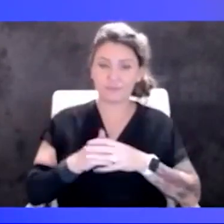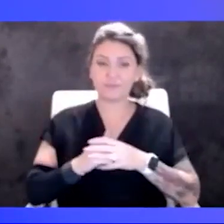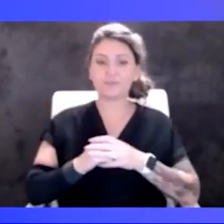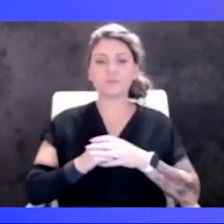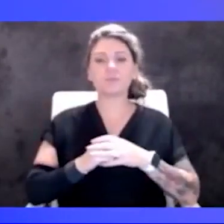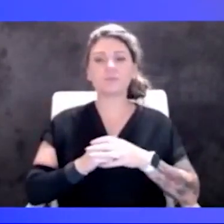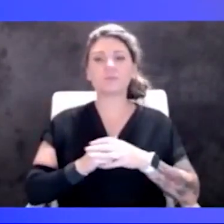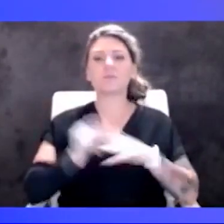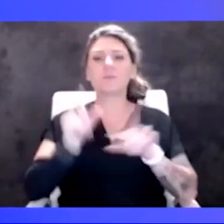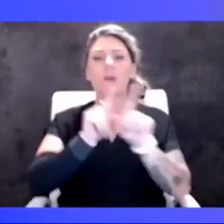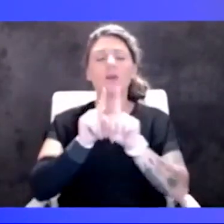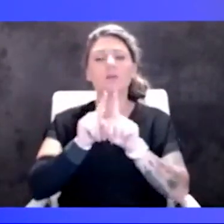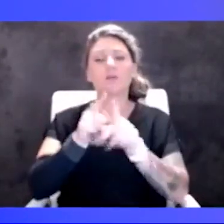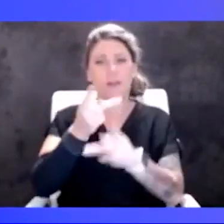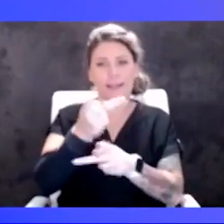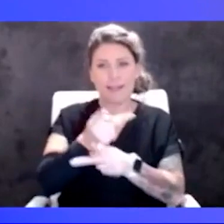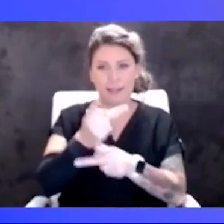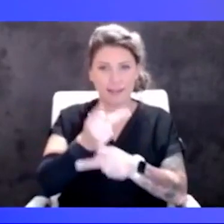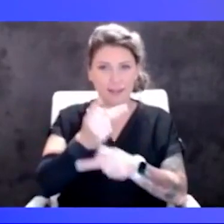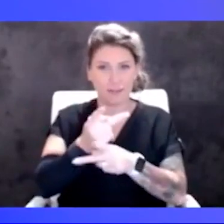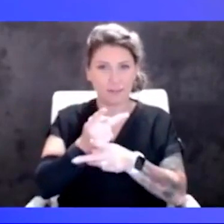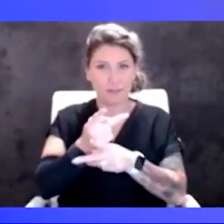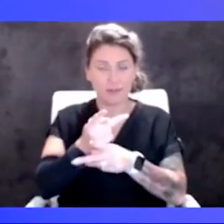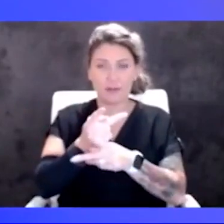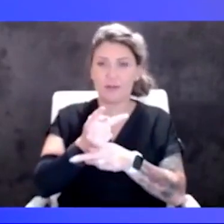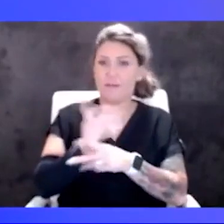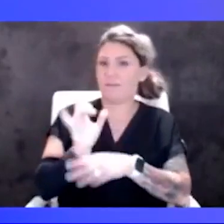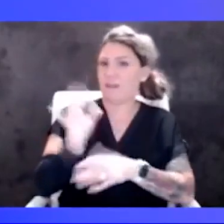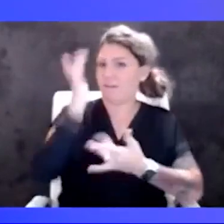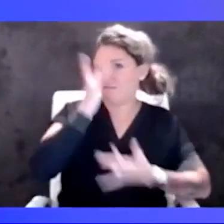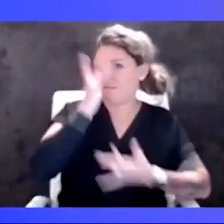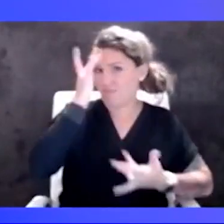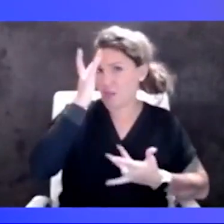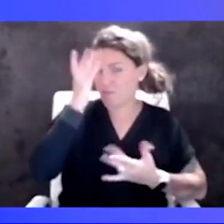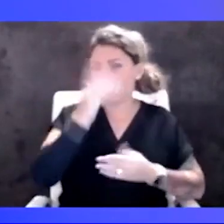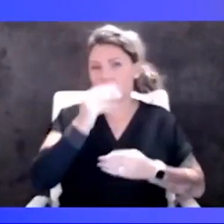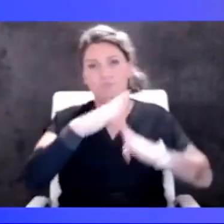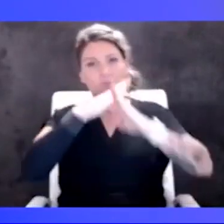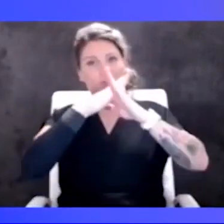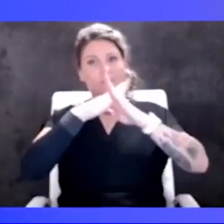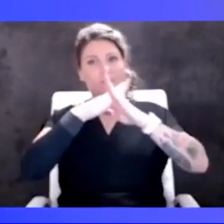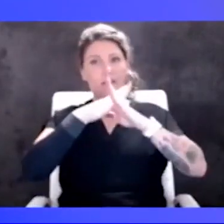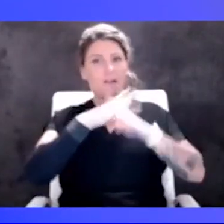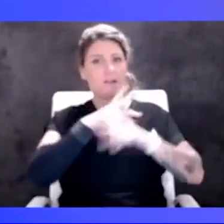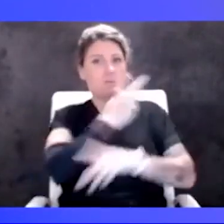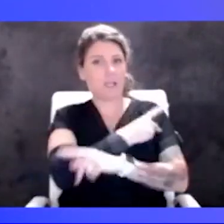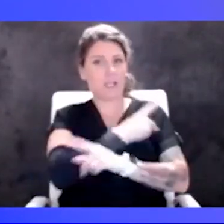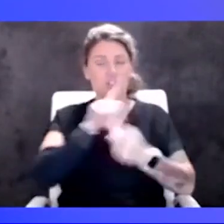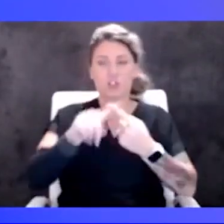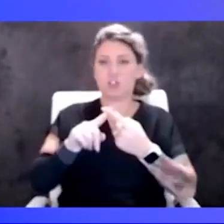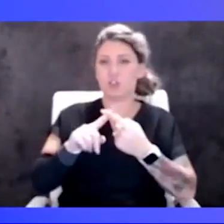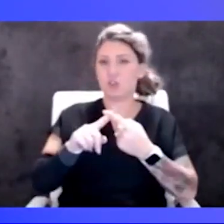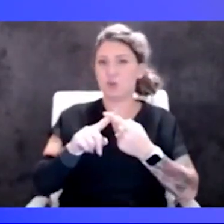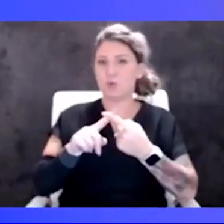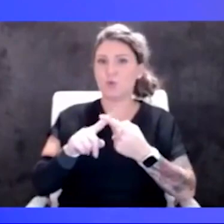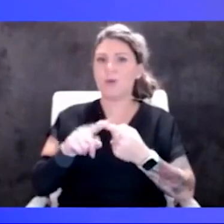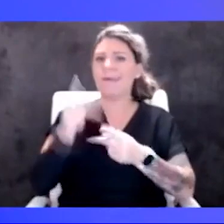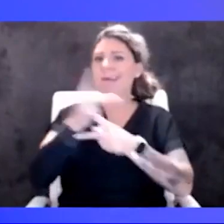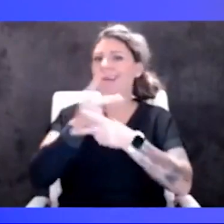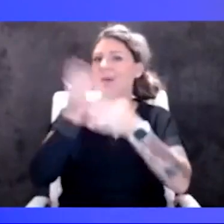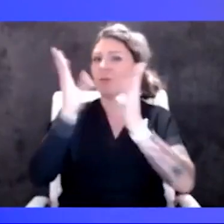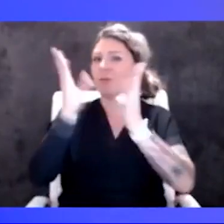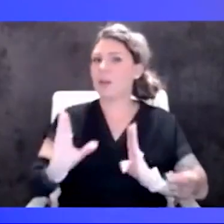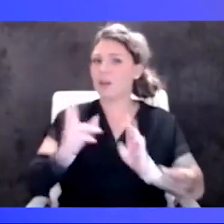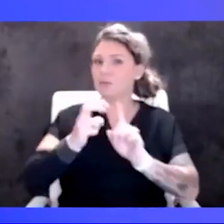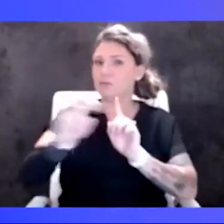contain the virus and prevent patient to care provider transmission and or vice